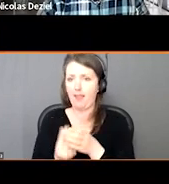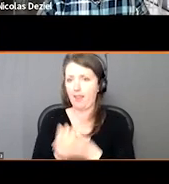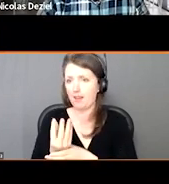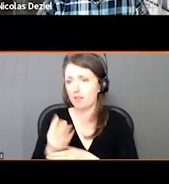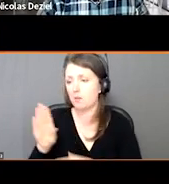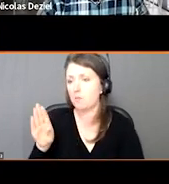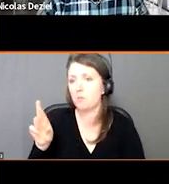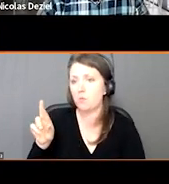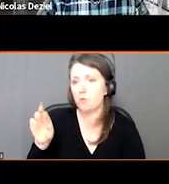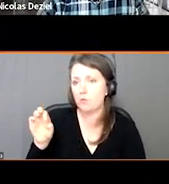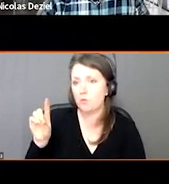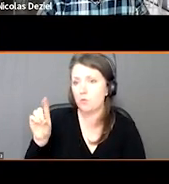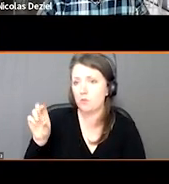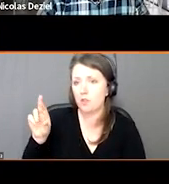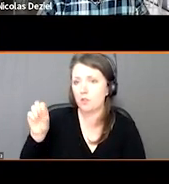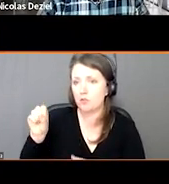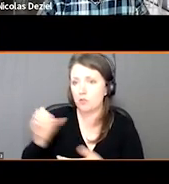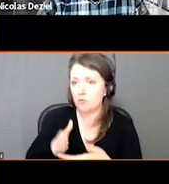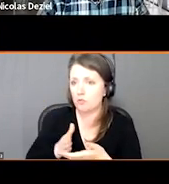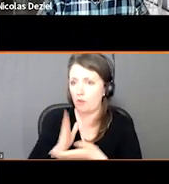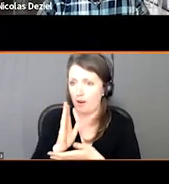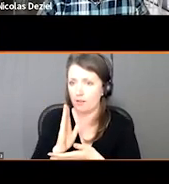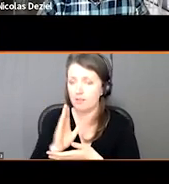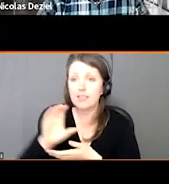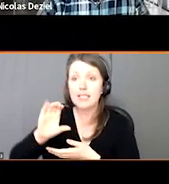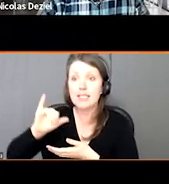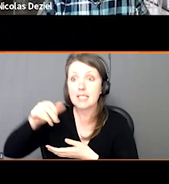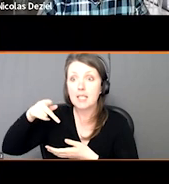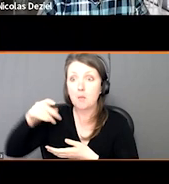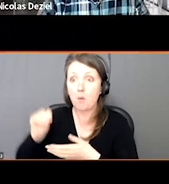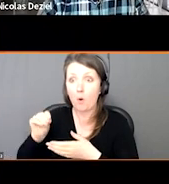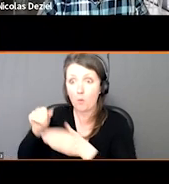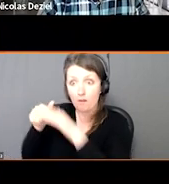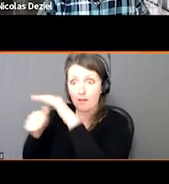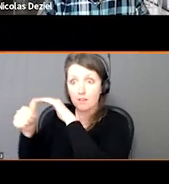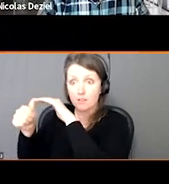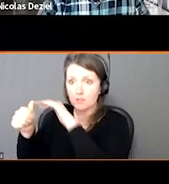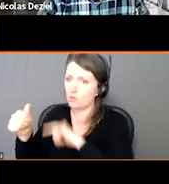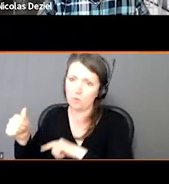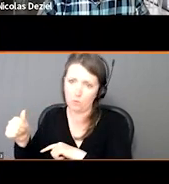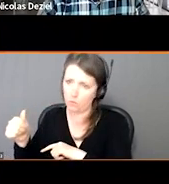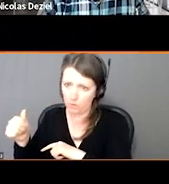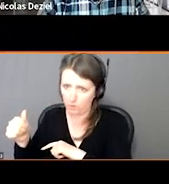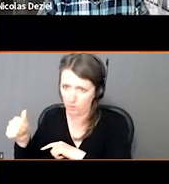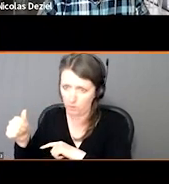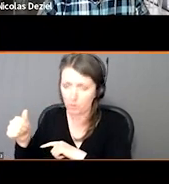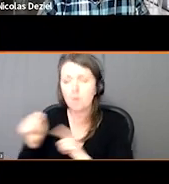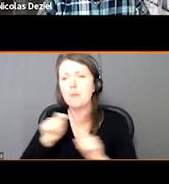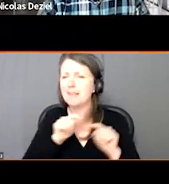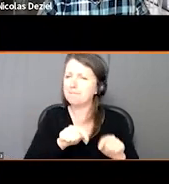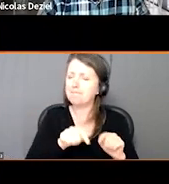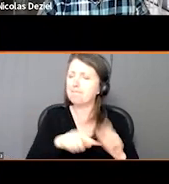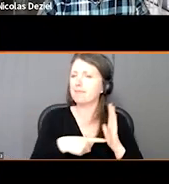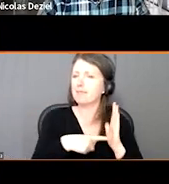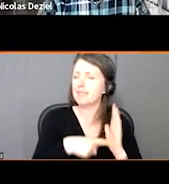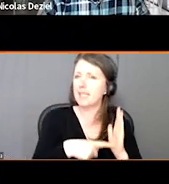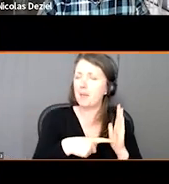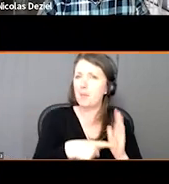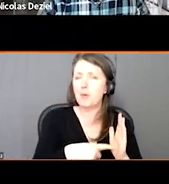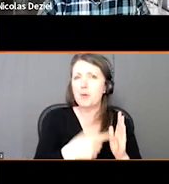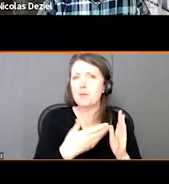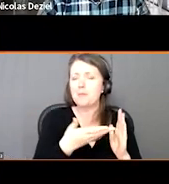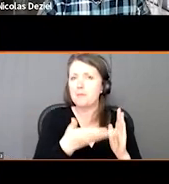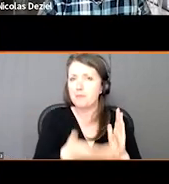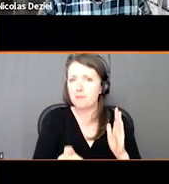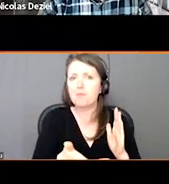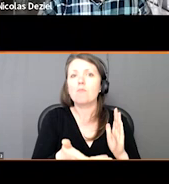Now, we don't actually administer those here at CIPO. However, they are very similar to how one would go through the